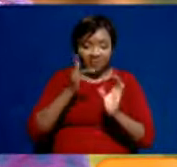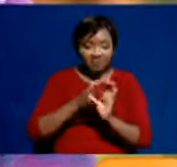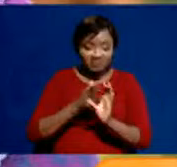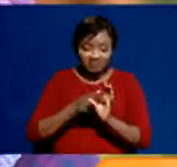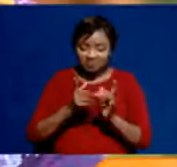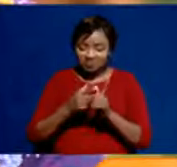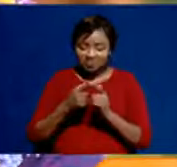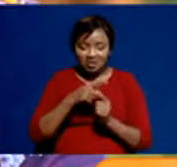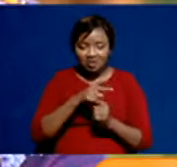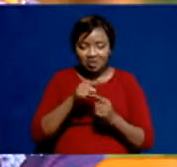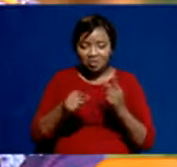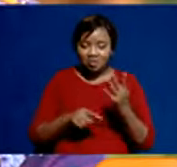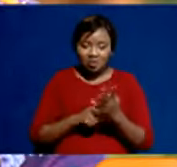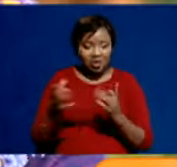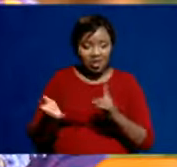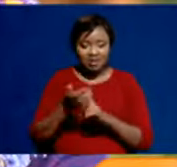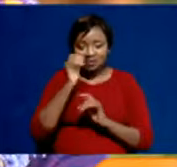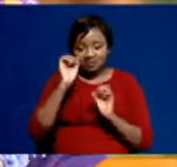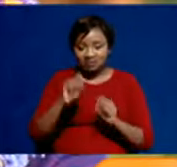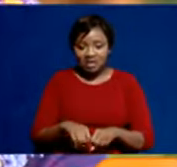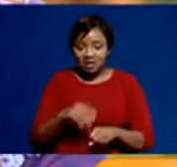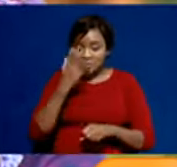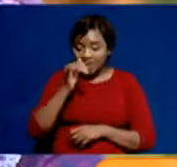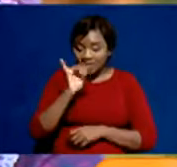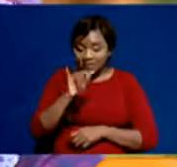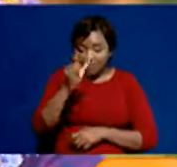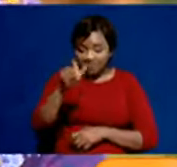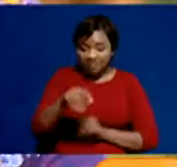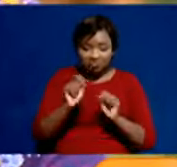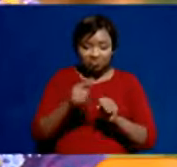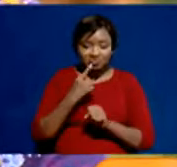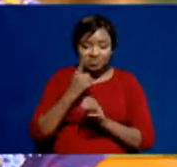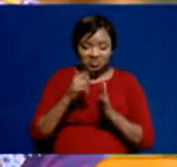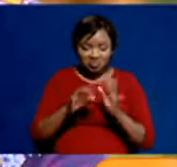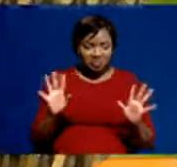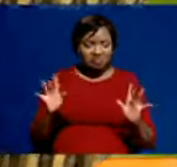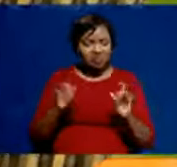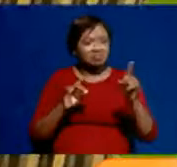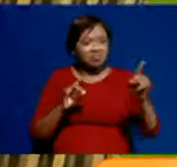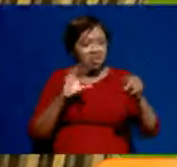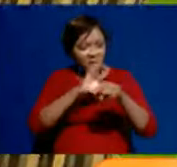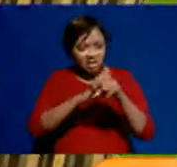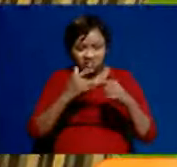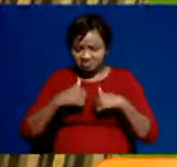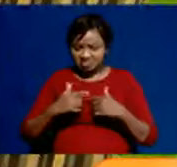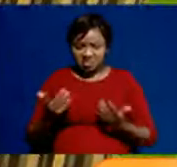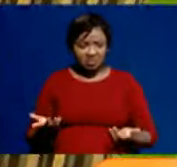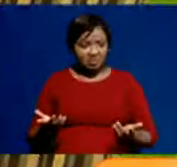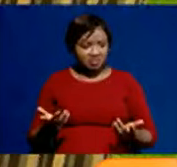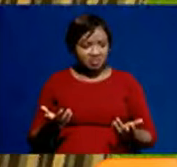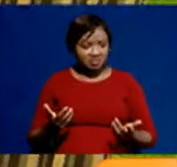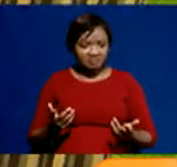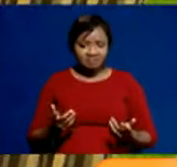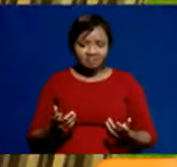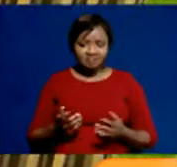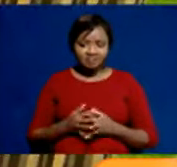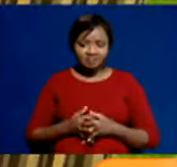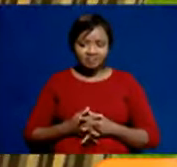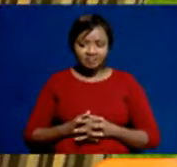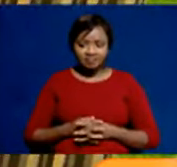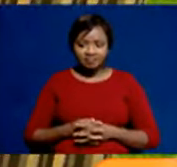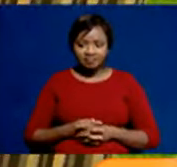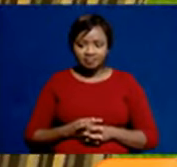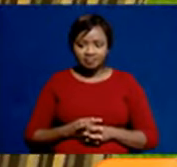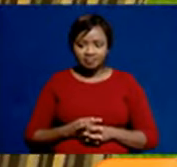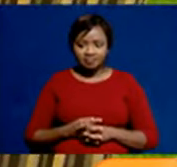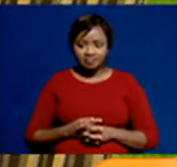would come out. Because that person would be asking, what about me? You would be forced to address. Even though the courts appeared